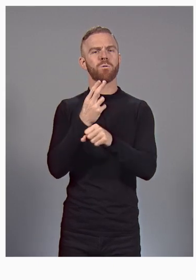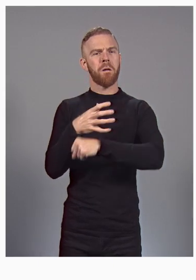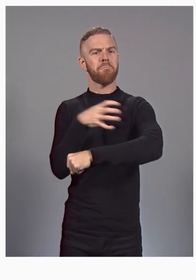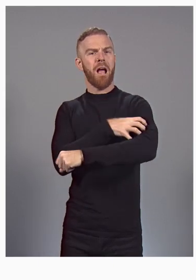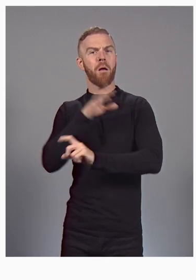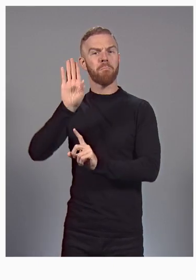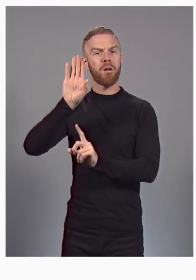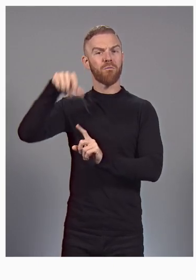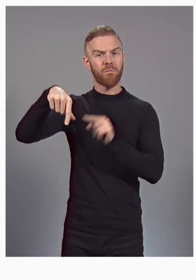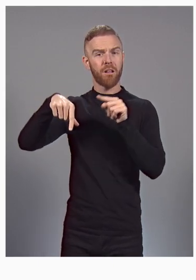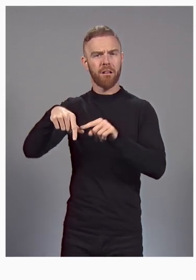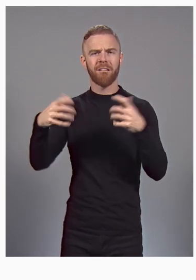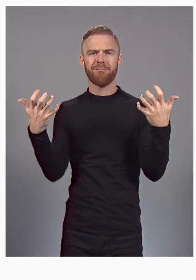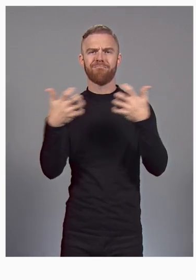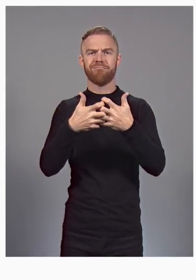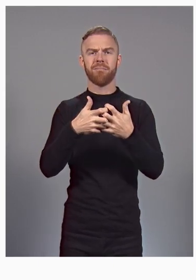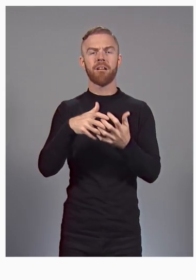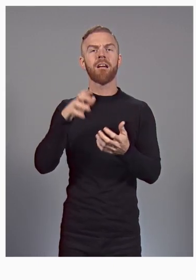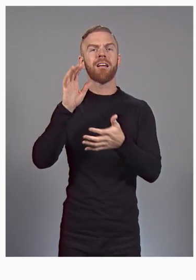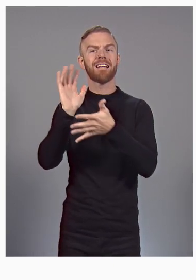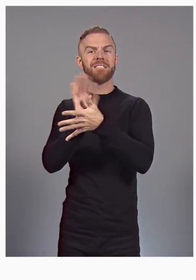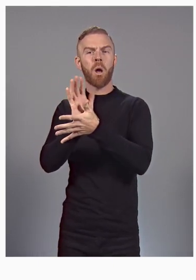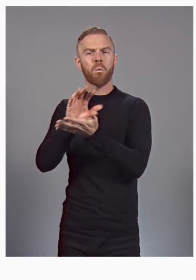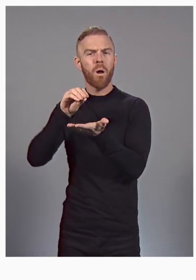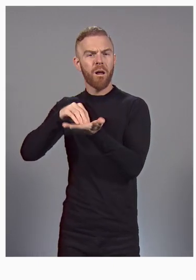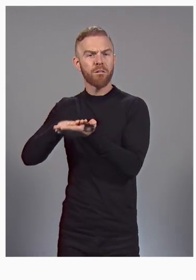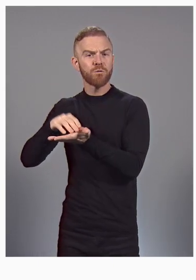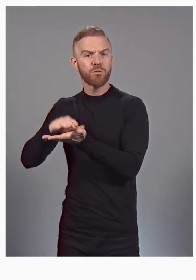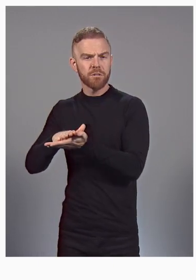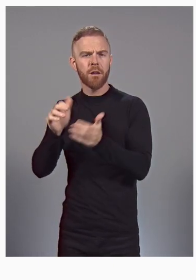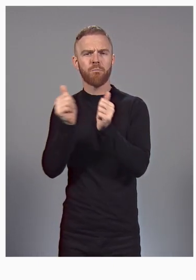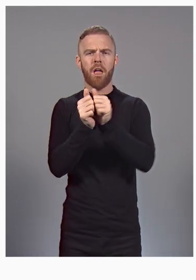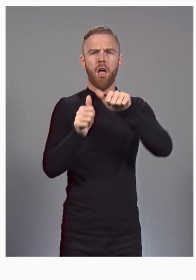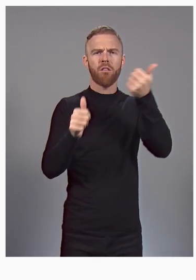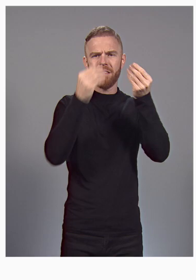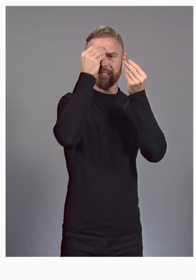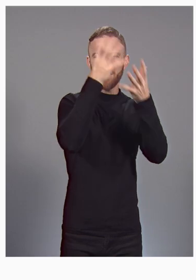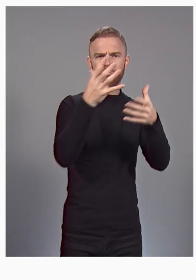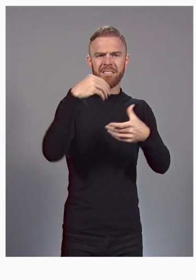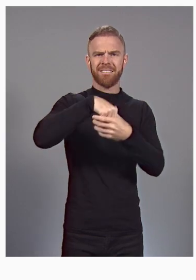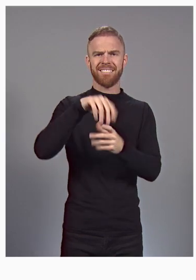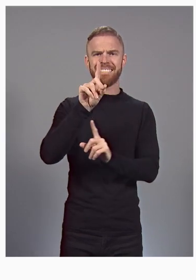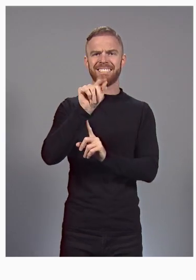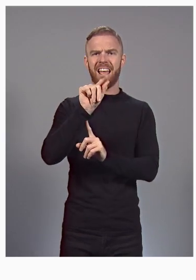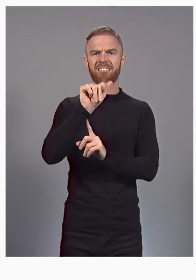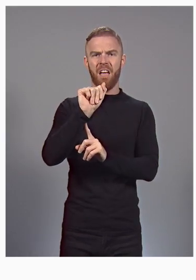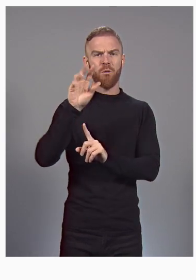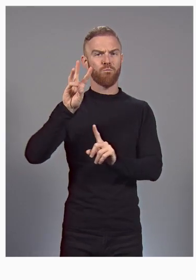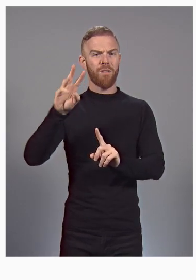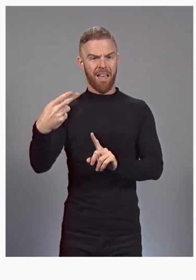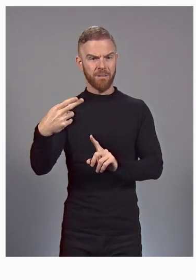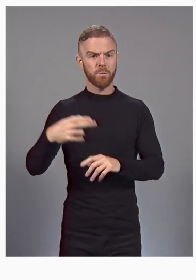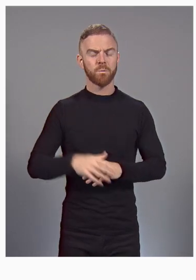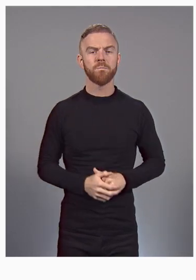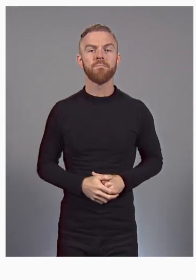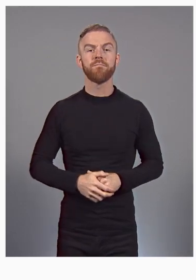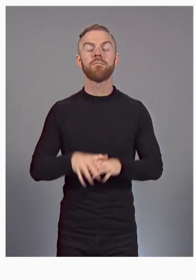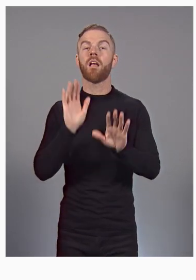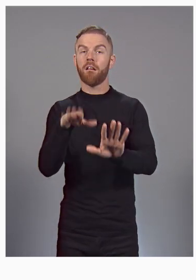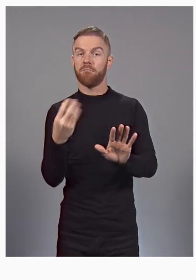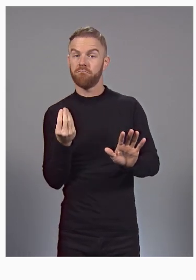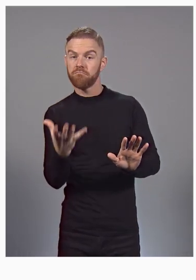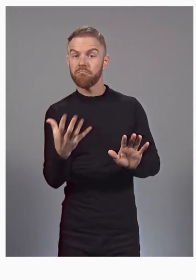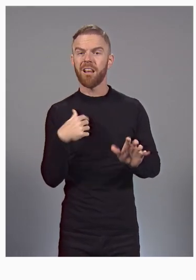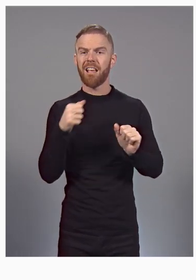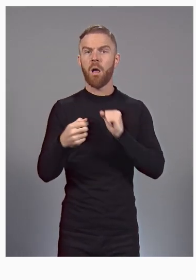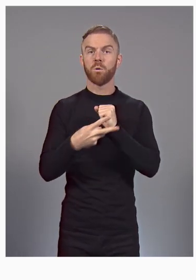to combine video annotations with other information in my data warehouse. By the way, I can also store annotations in the